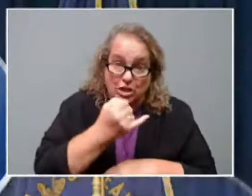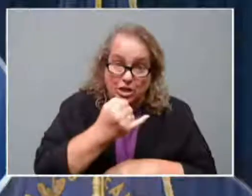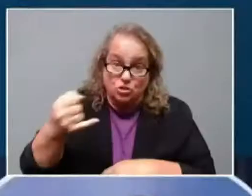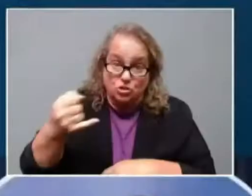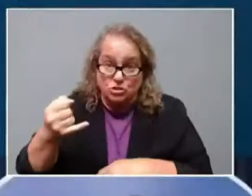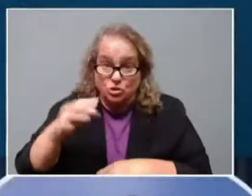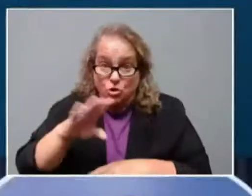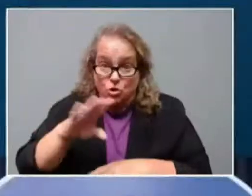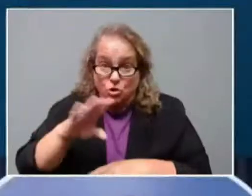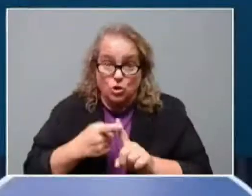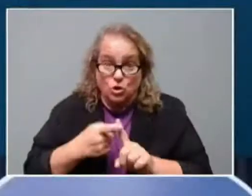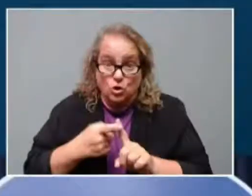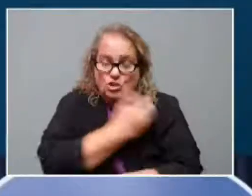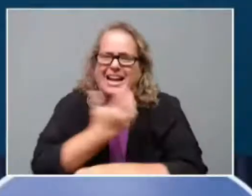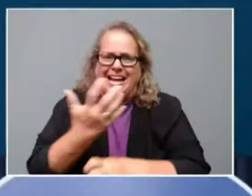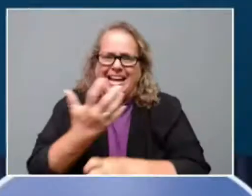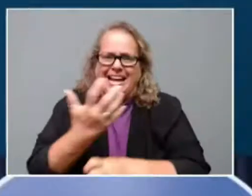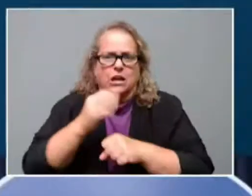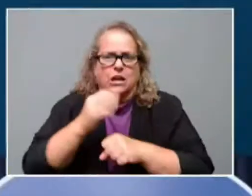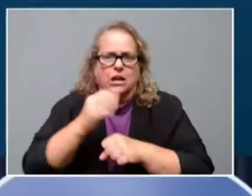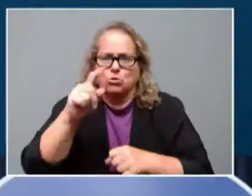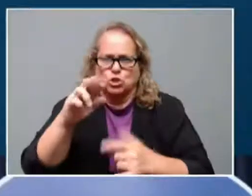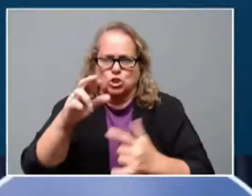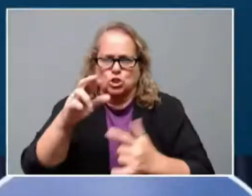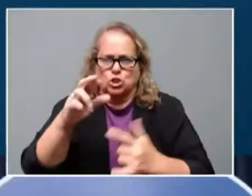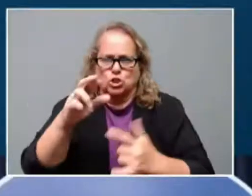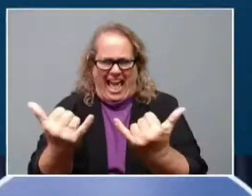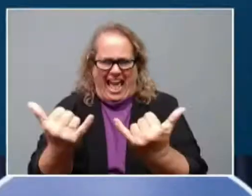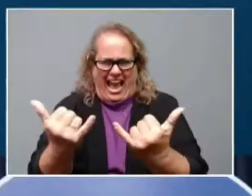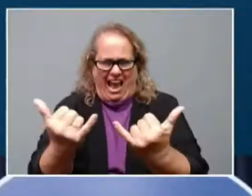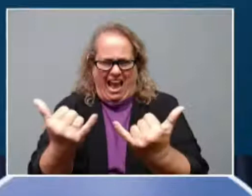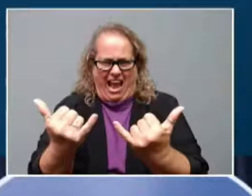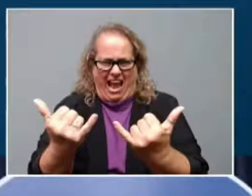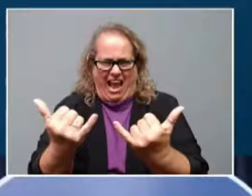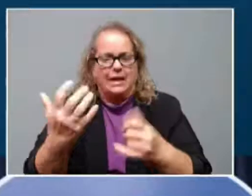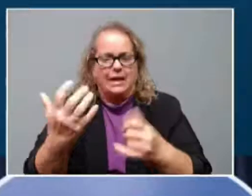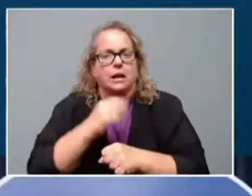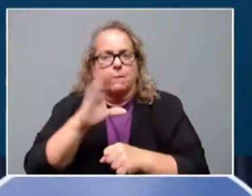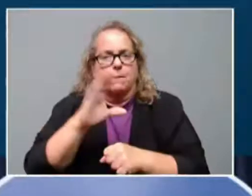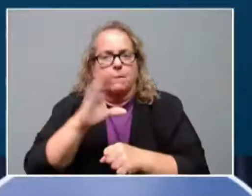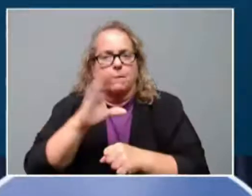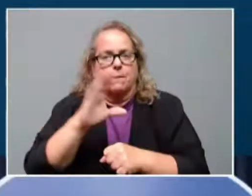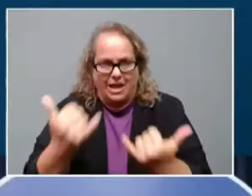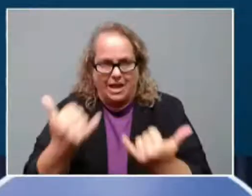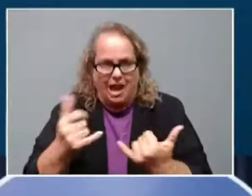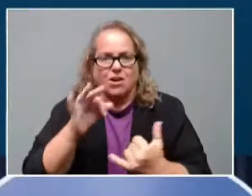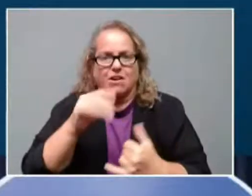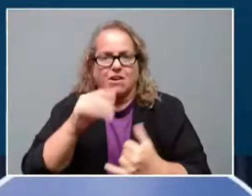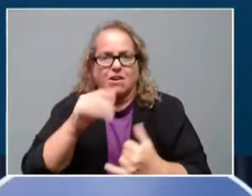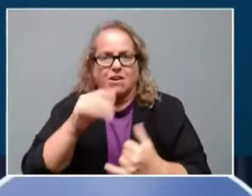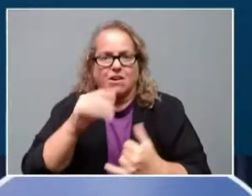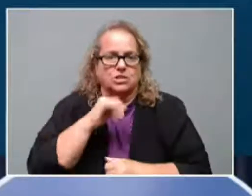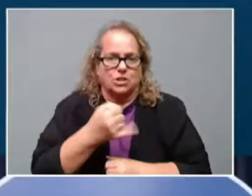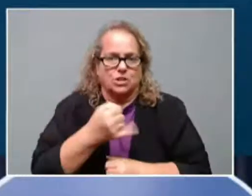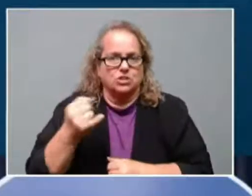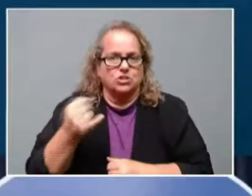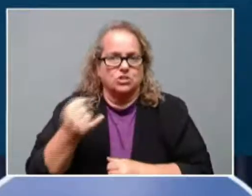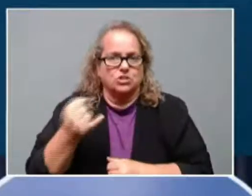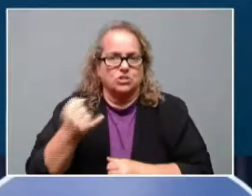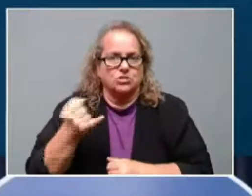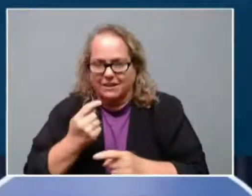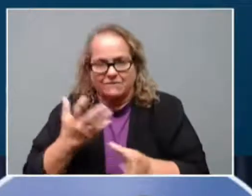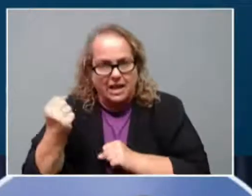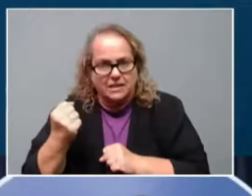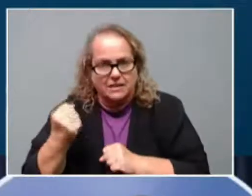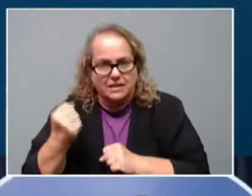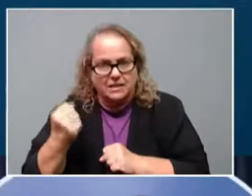now. If you got J&J, get it and get it as fast as you can. Otherwise, if you have